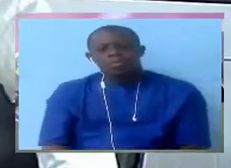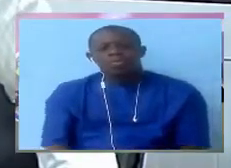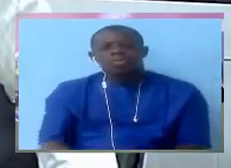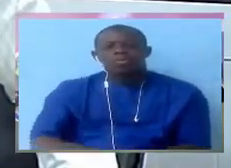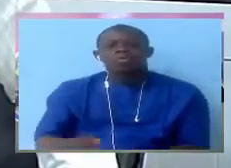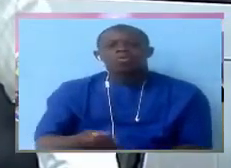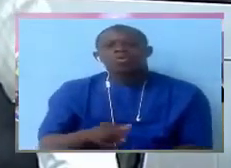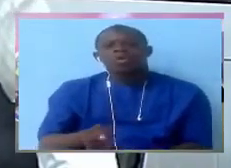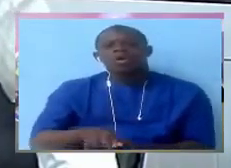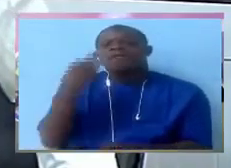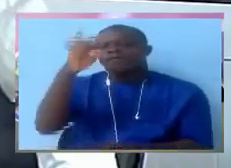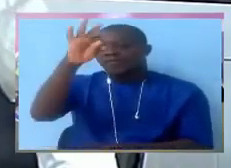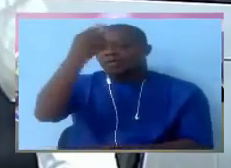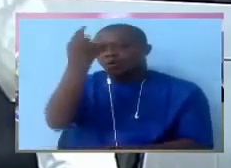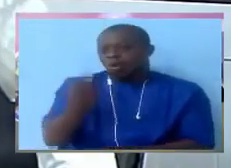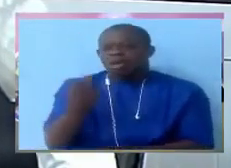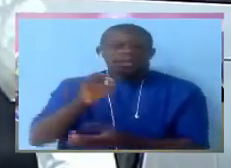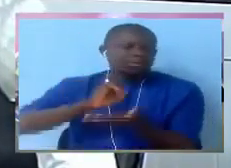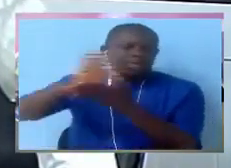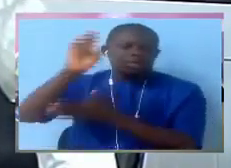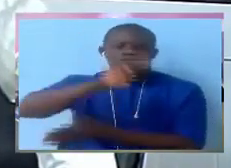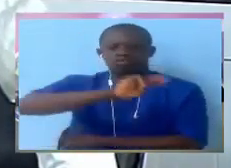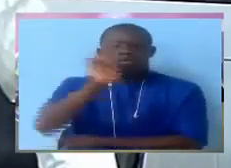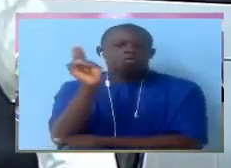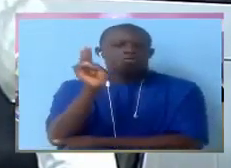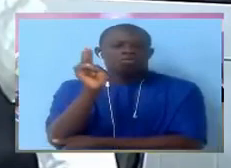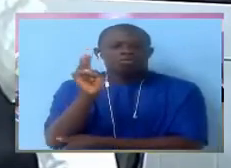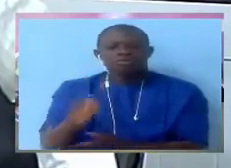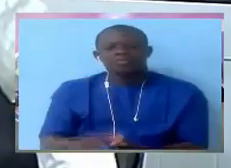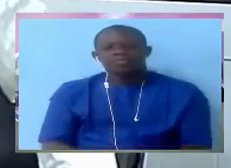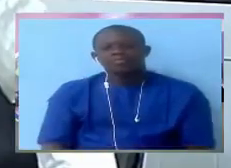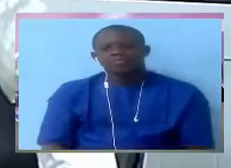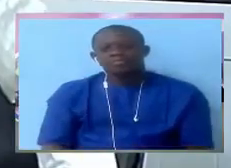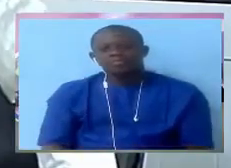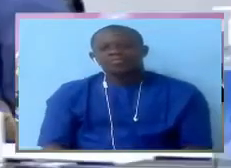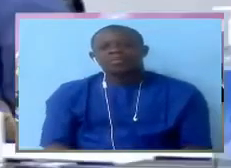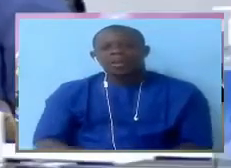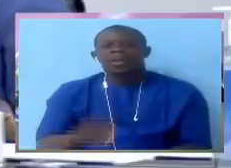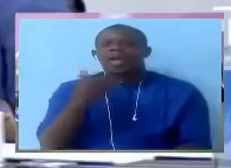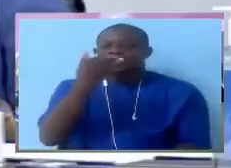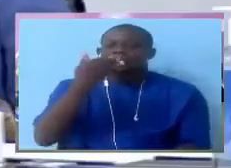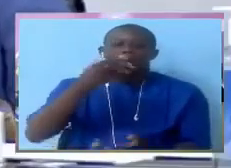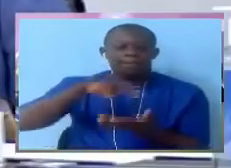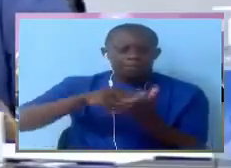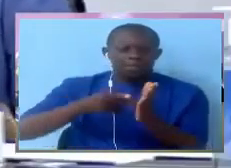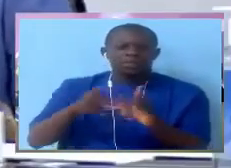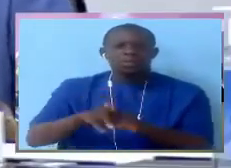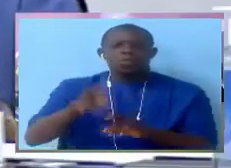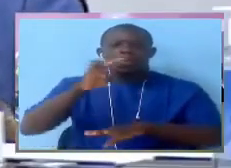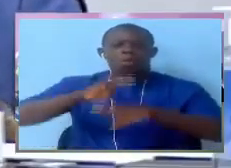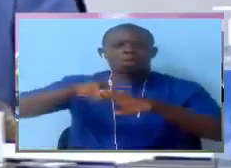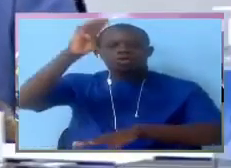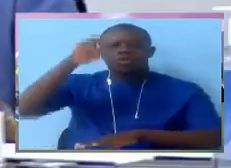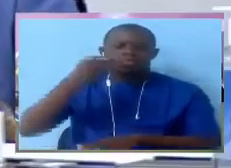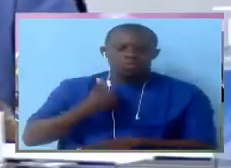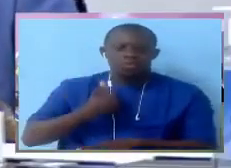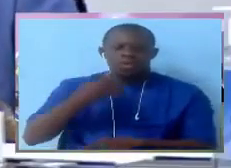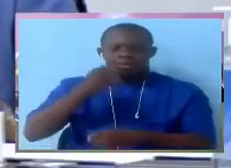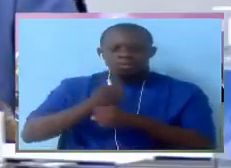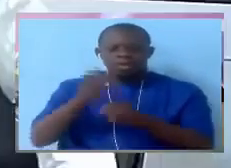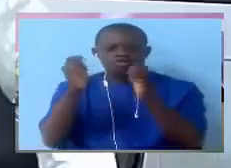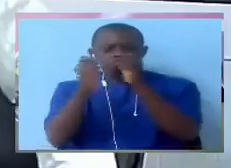fara fañe rek nañ de demut commando aussi some were taken to Yundum. Isn't it the case that most of them became